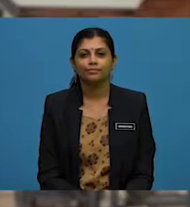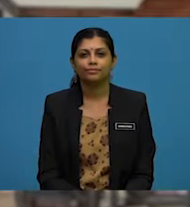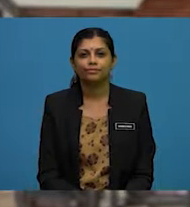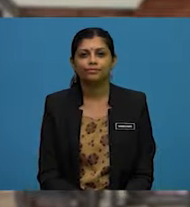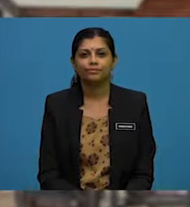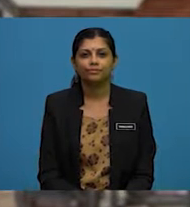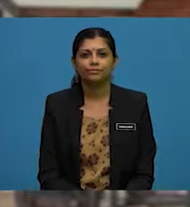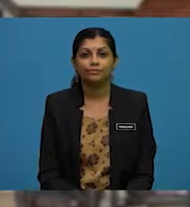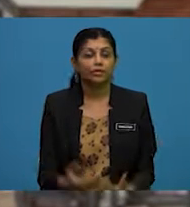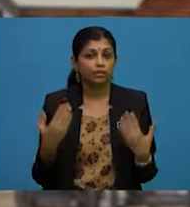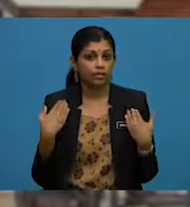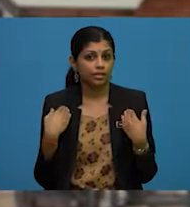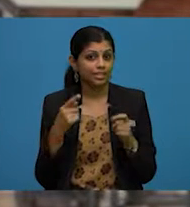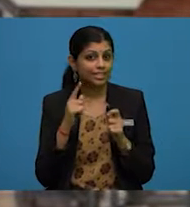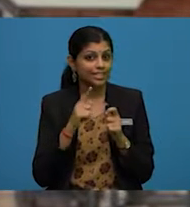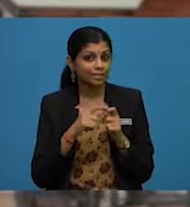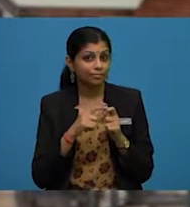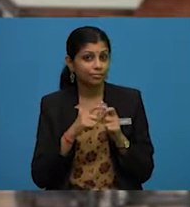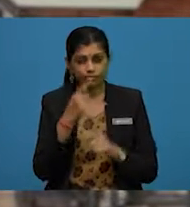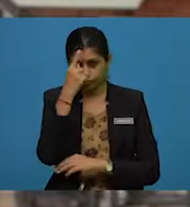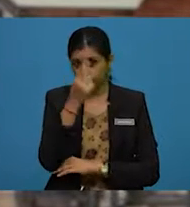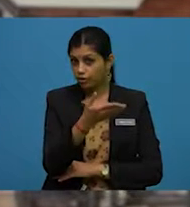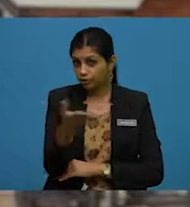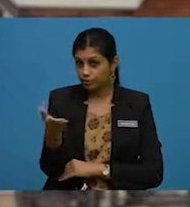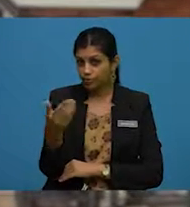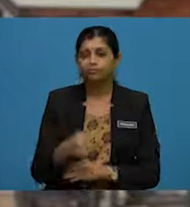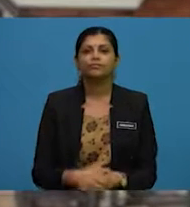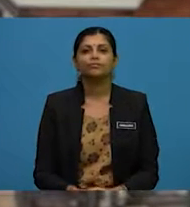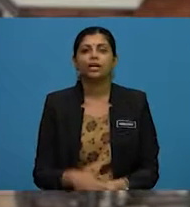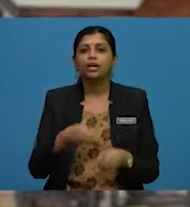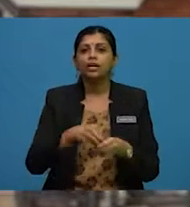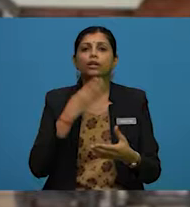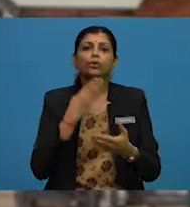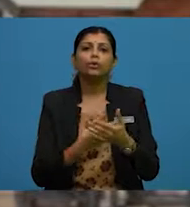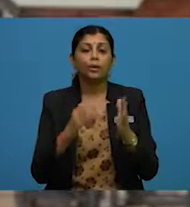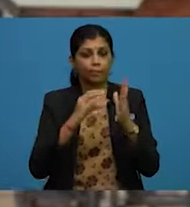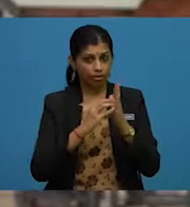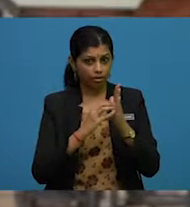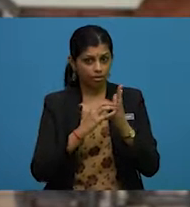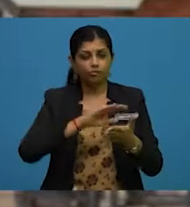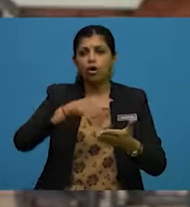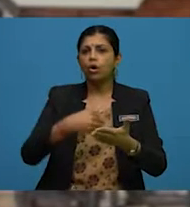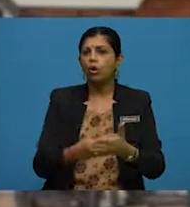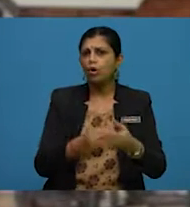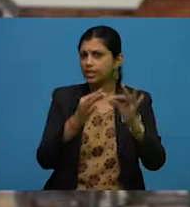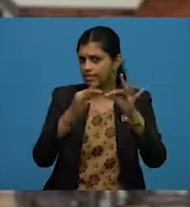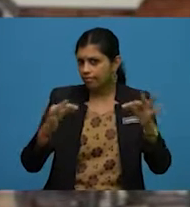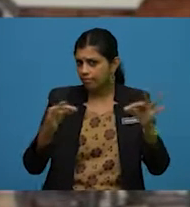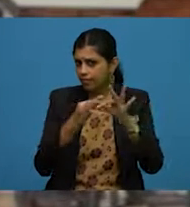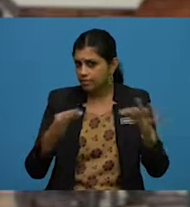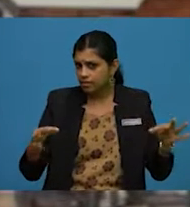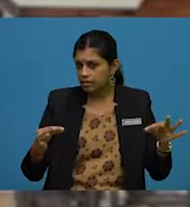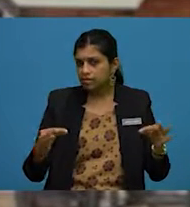There is a tip for you here. In a good paragraph, all the sentences